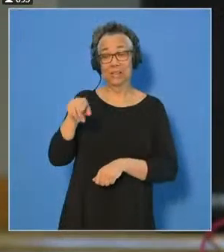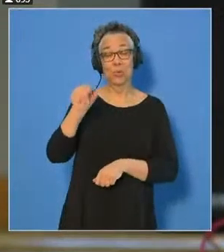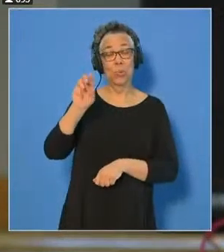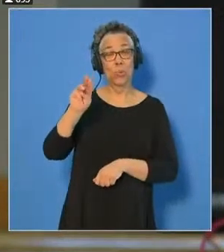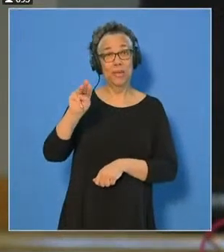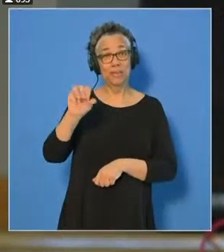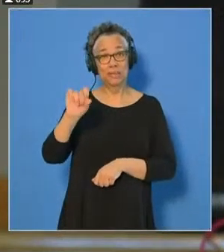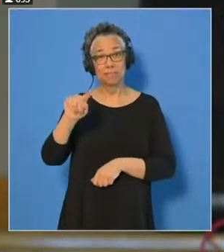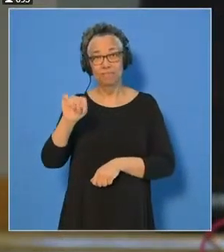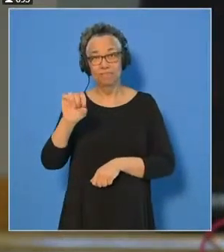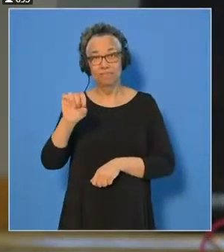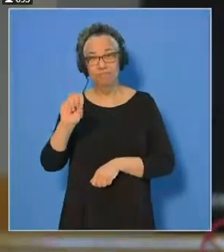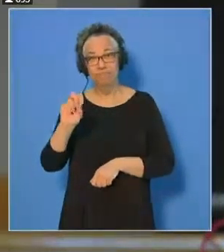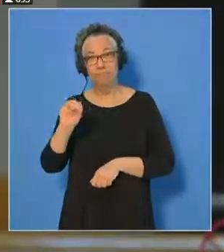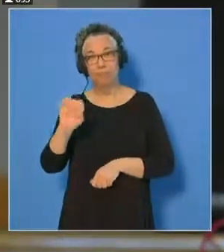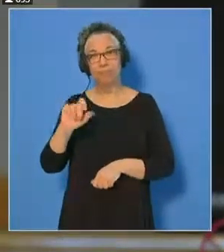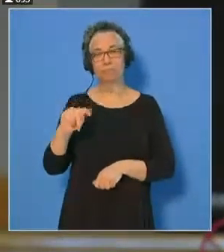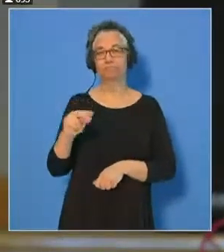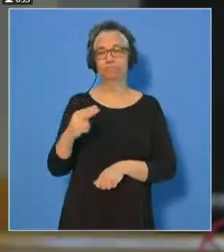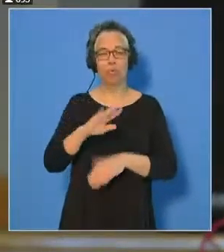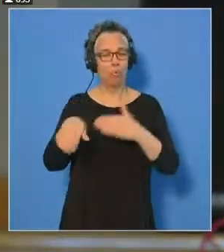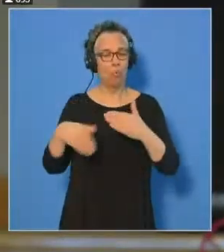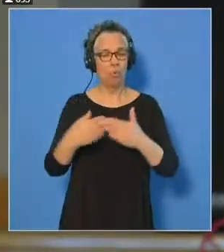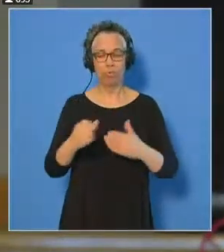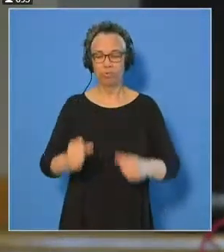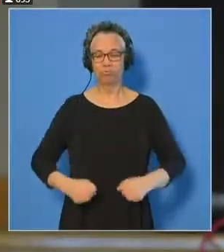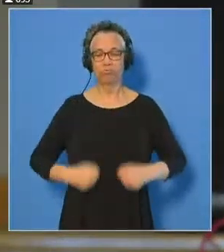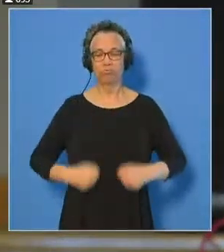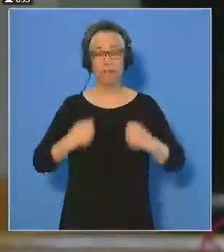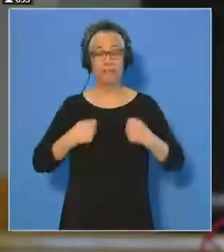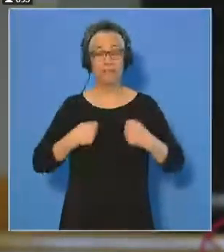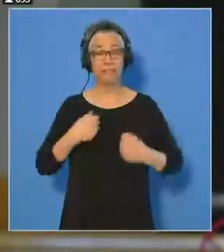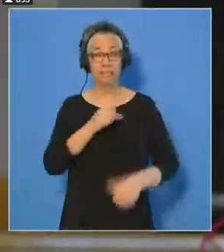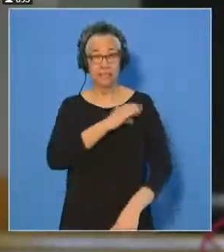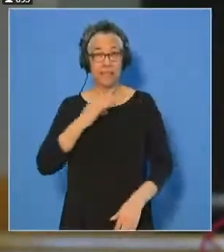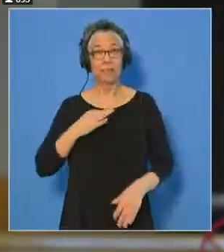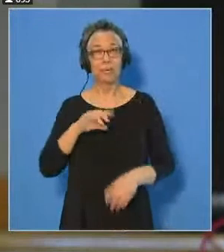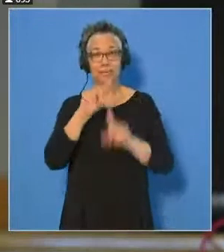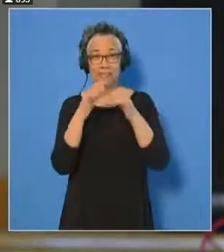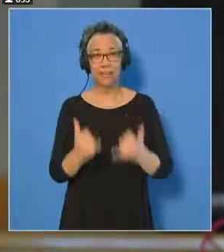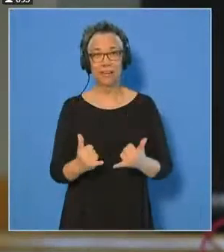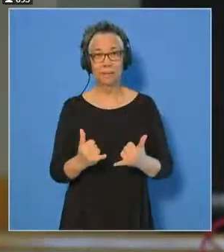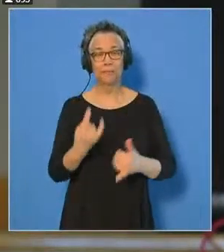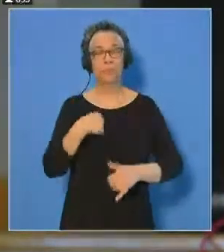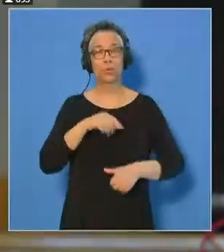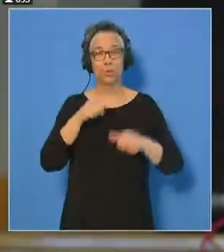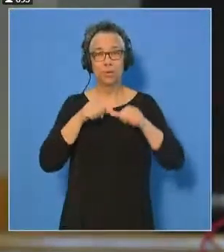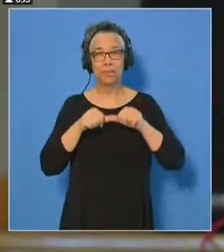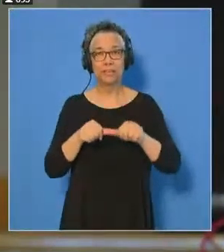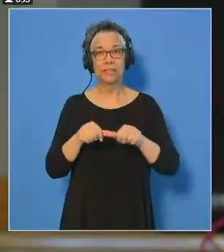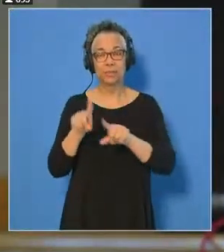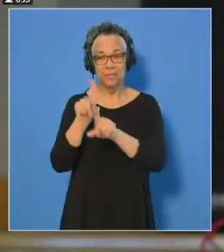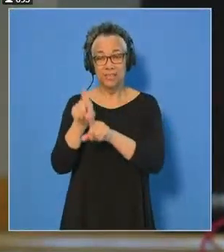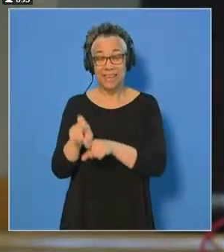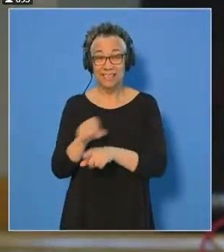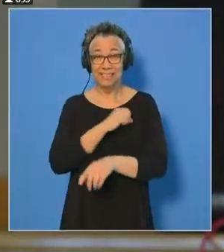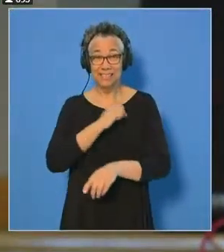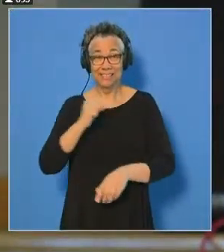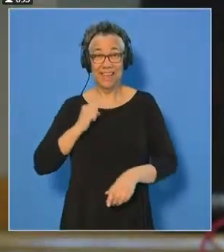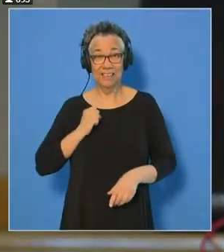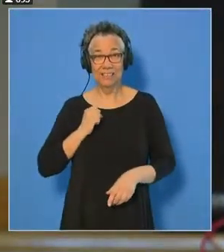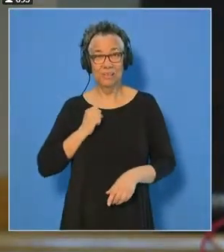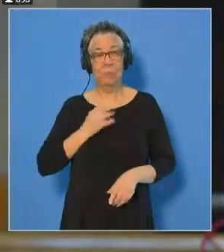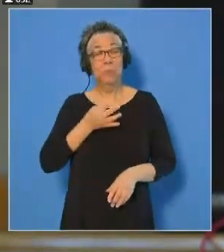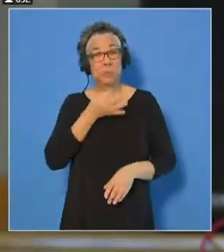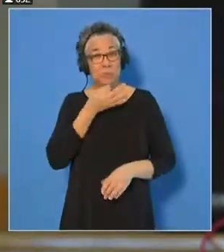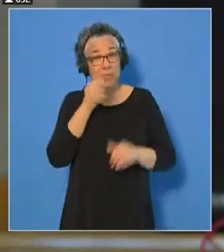tested today, as well as the staff that were on duty. We will continue testing the remaining members of the staff as soon as possible.